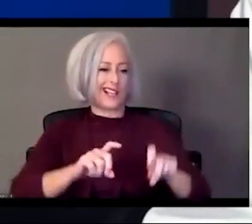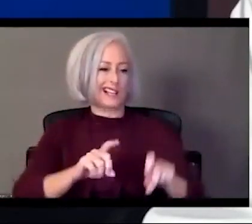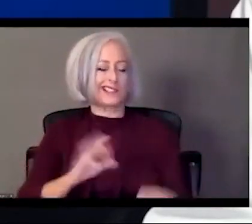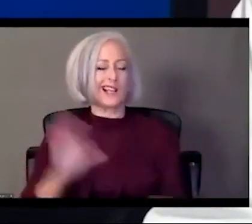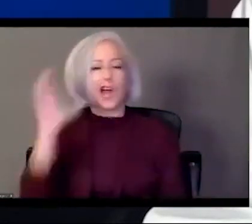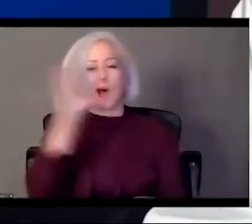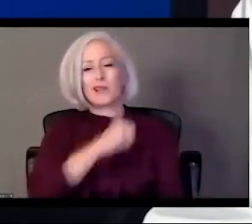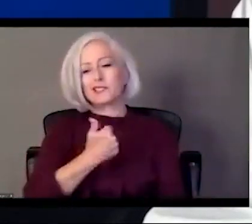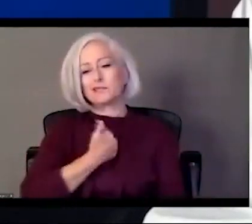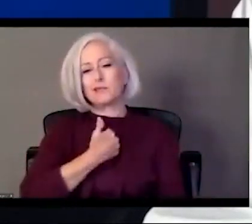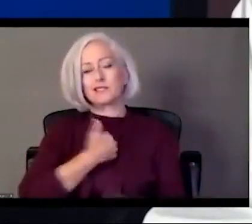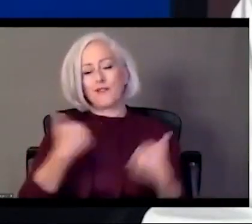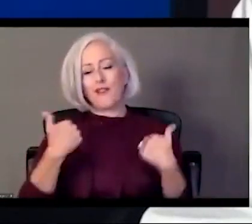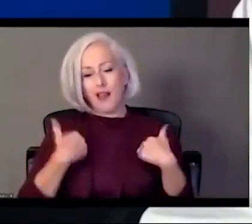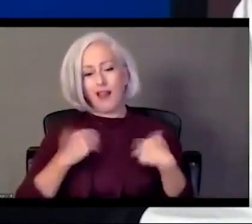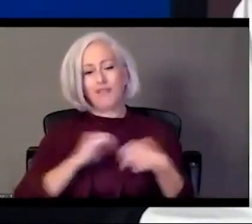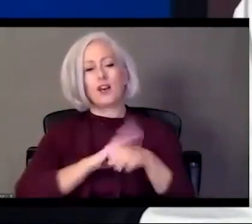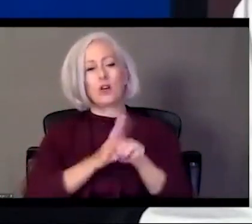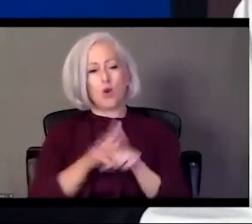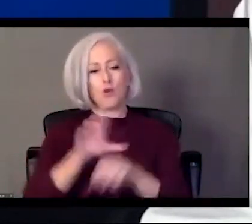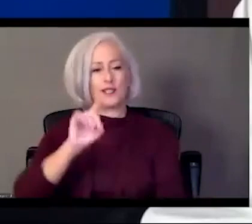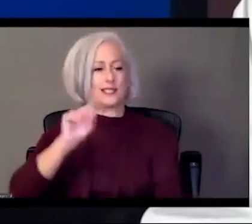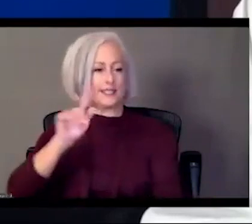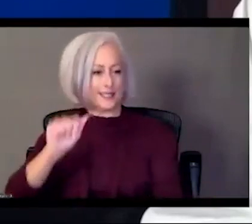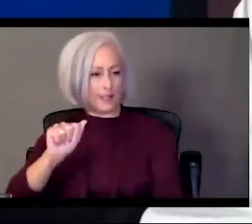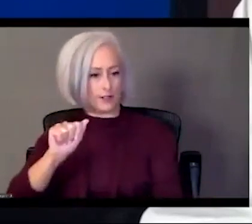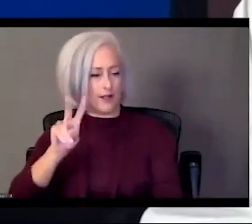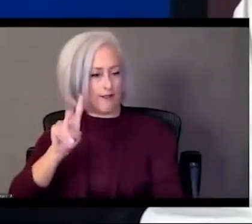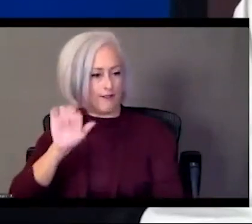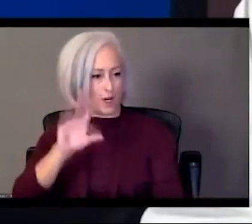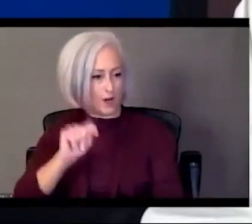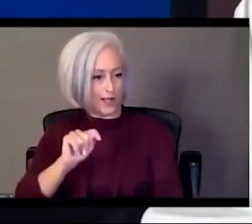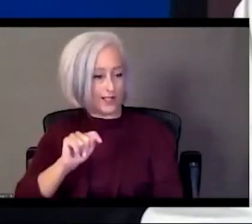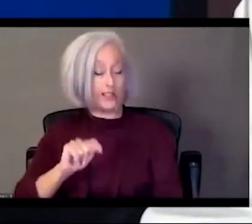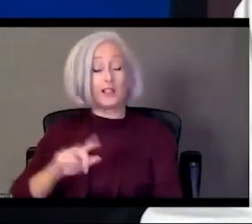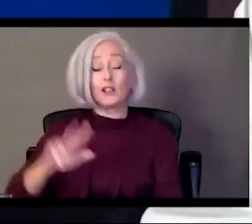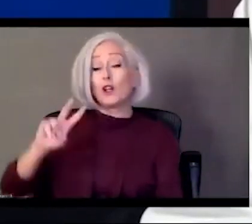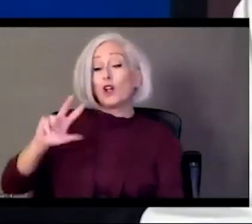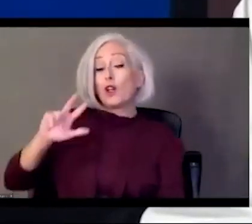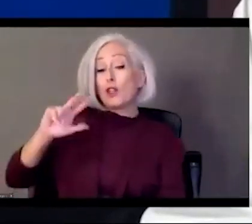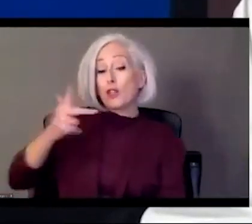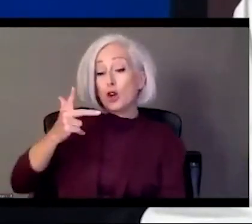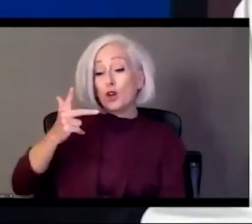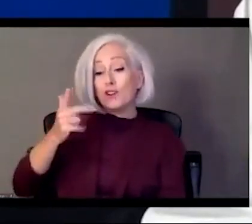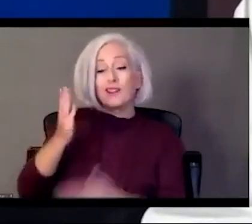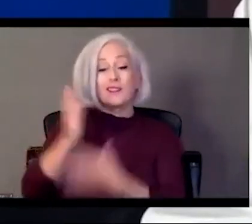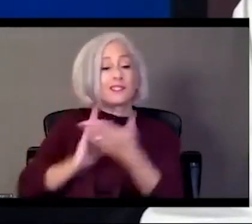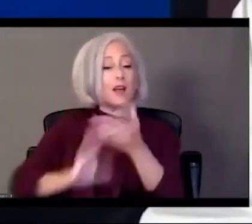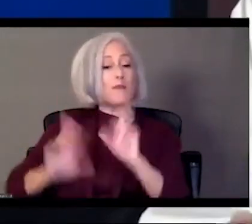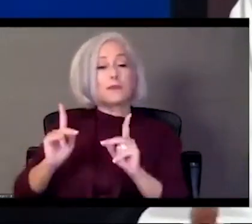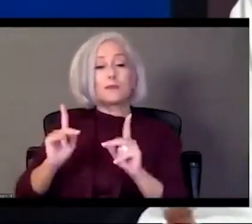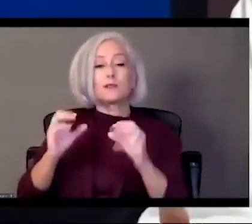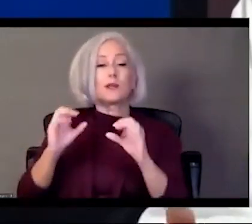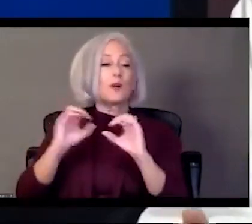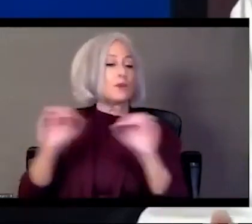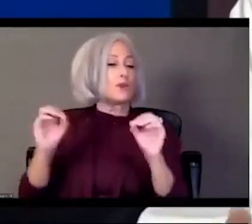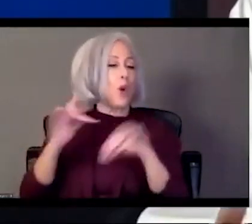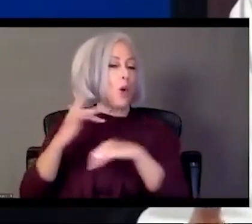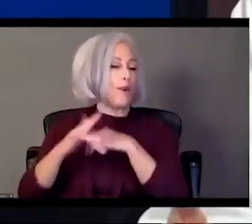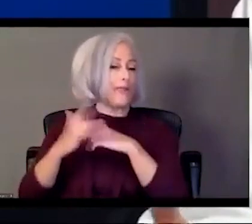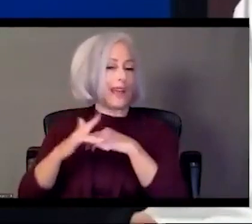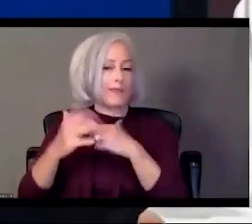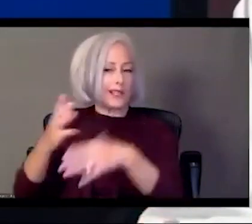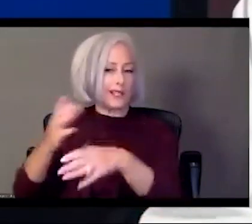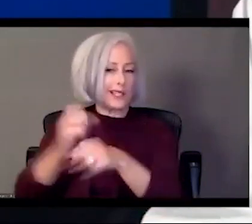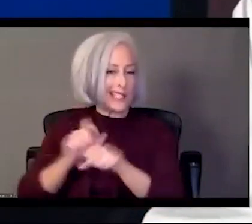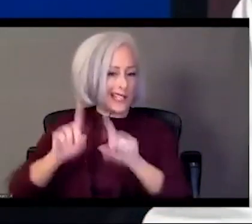Third, some people just don't have enough access to testing, especially in counties where the numbers are really high, because they may just be further from a drugstore, they may be